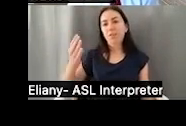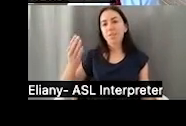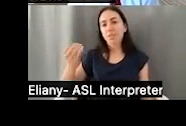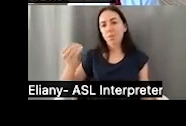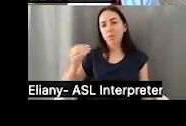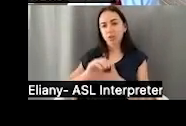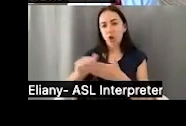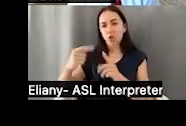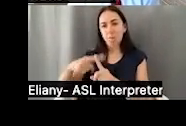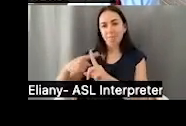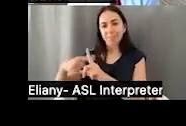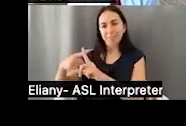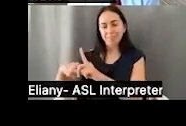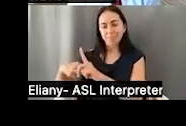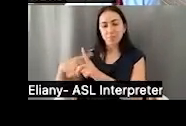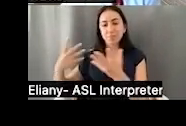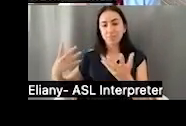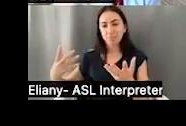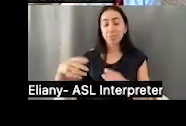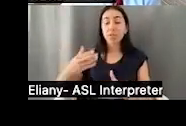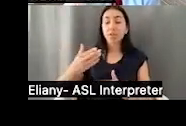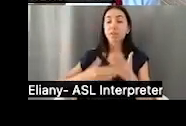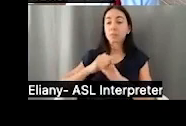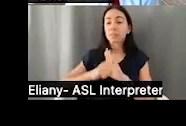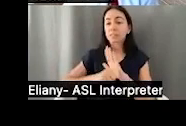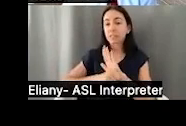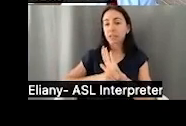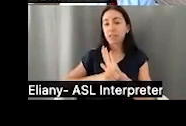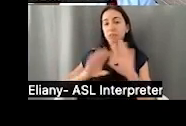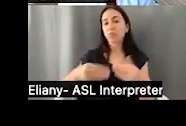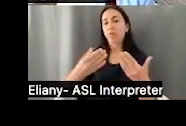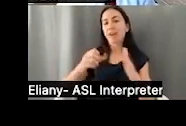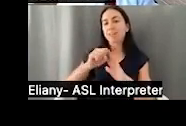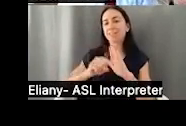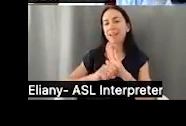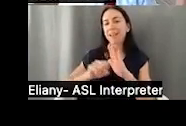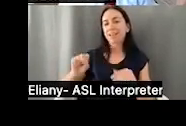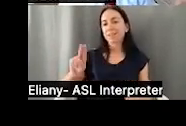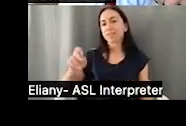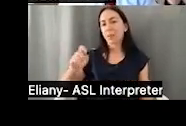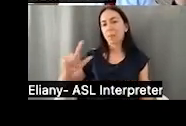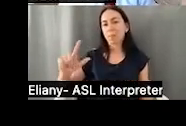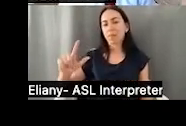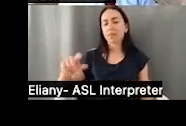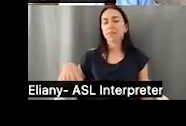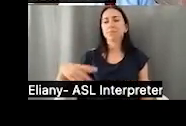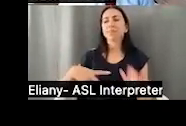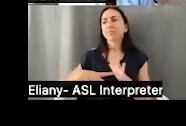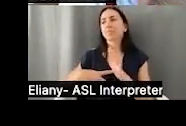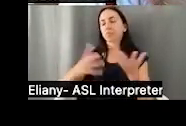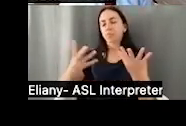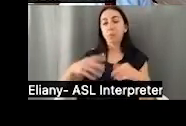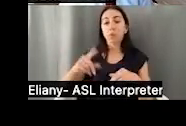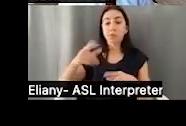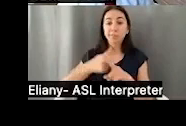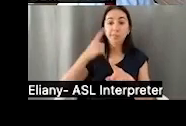$914 a month. Some states will put a state supplement in there to raise, like if you're in California